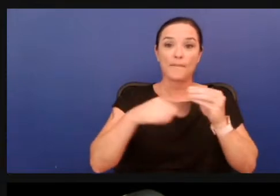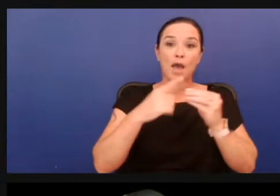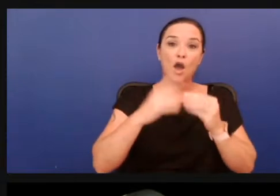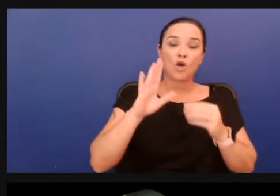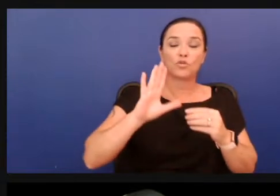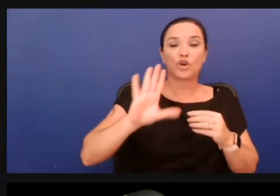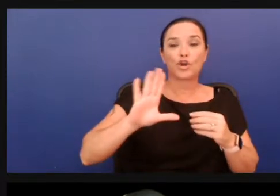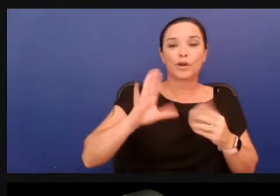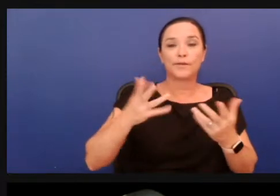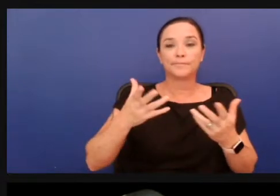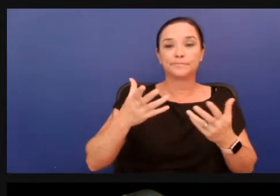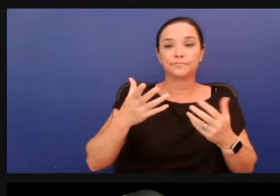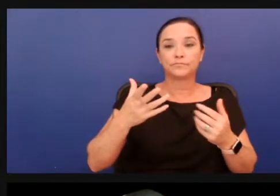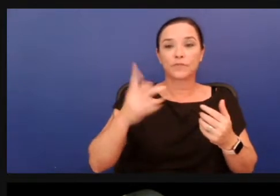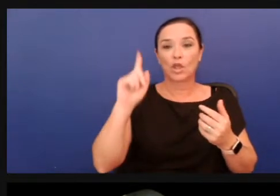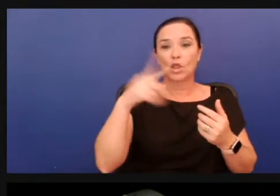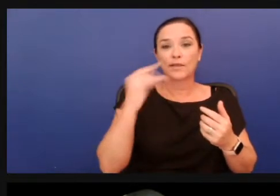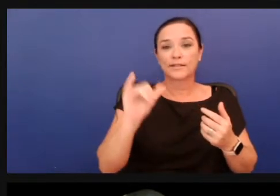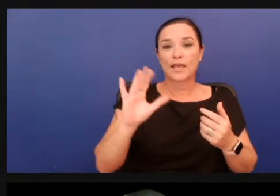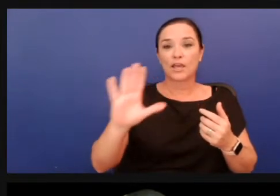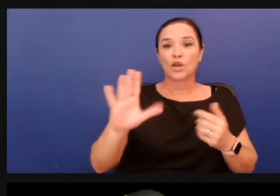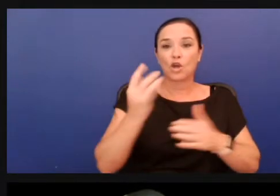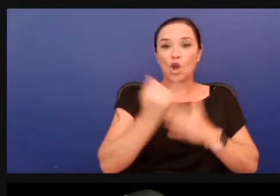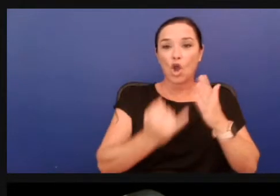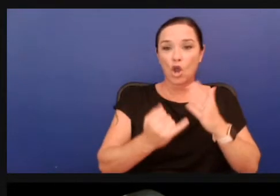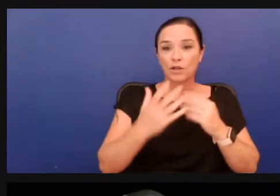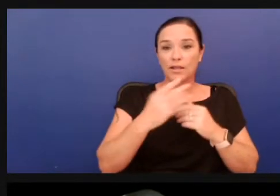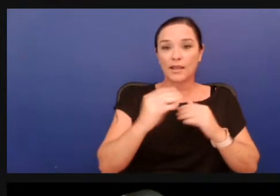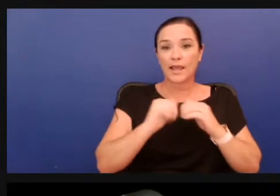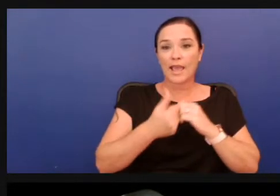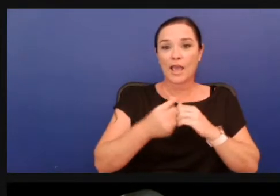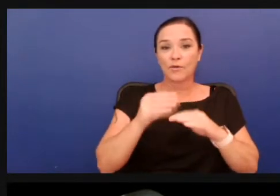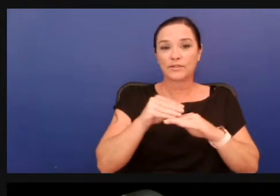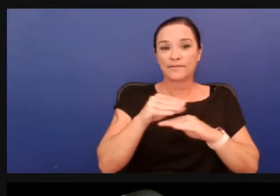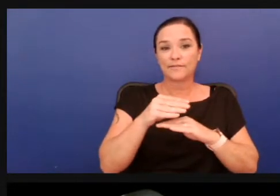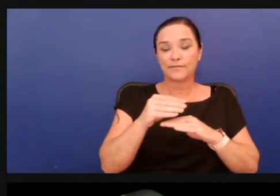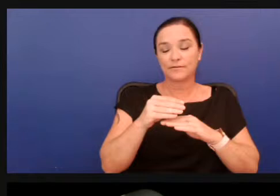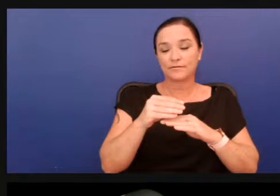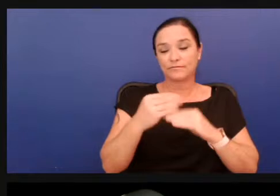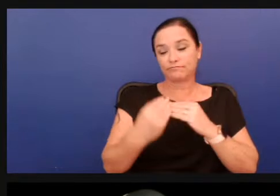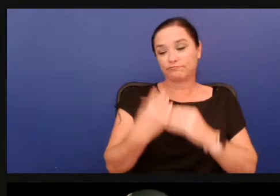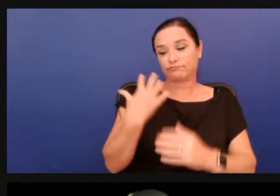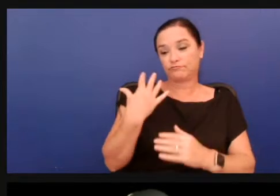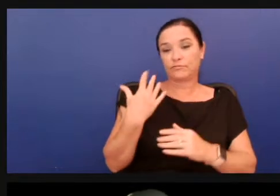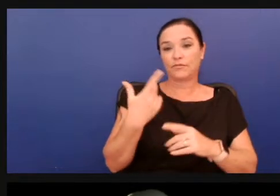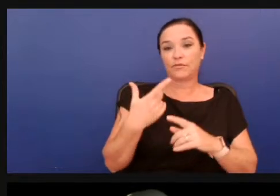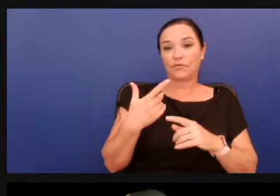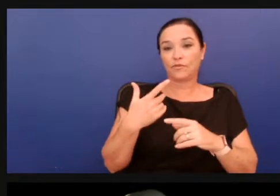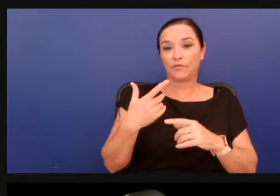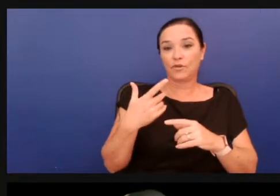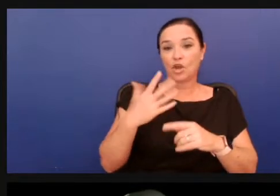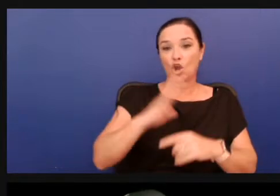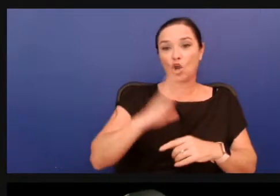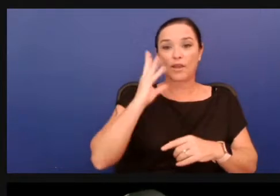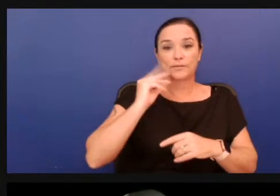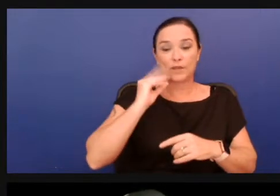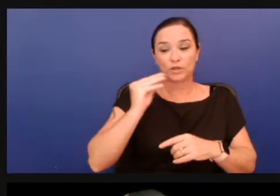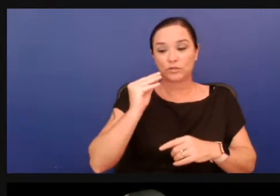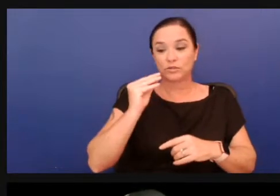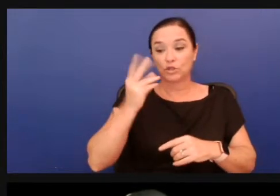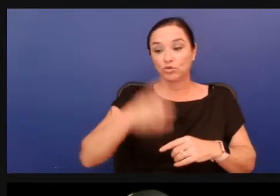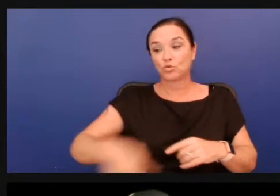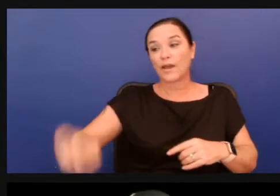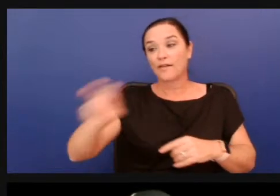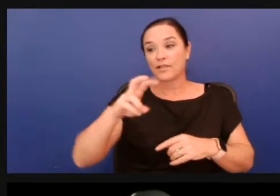it looks like her artwork and how it's affected by her past, being born in France, traveling the world, retiring as a